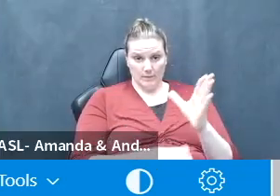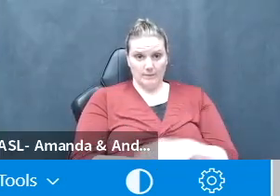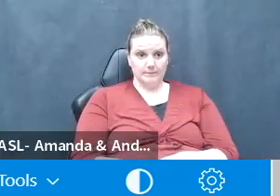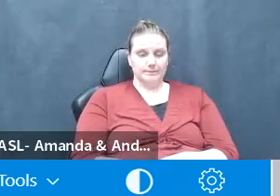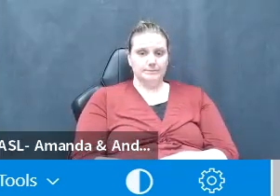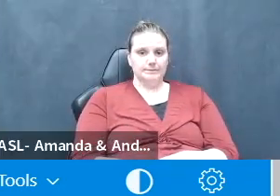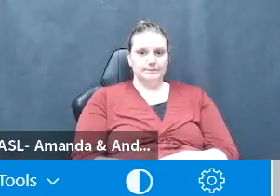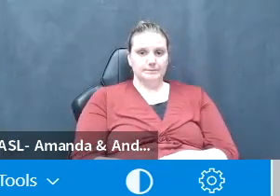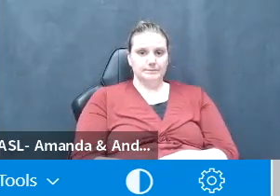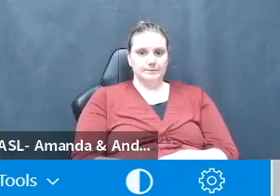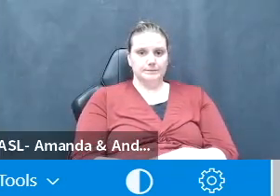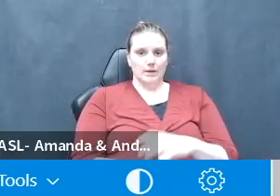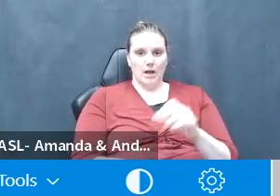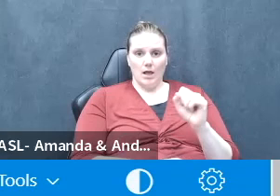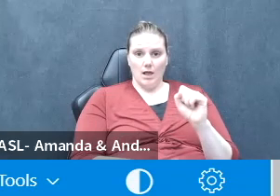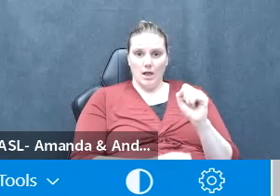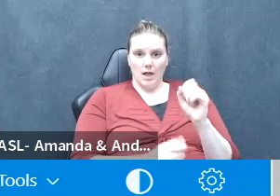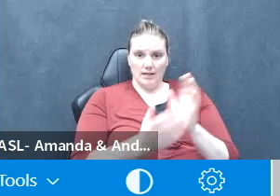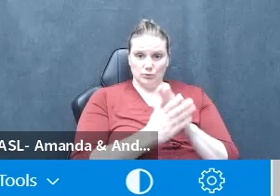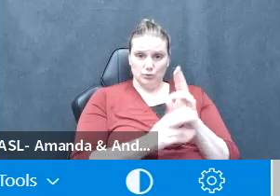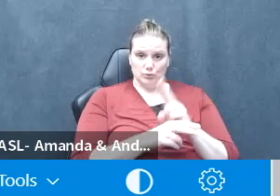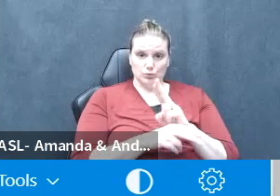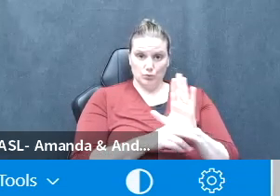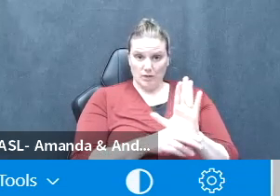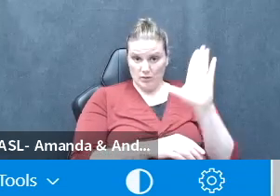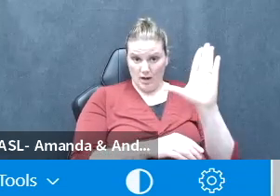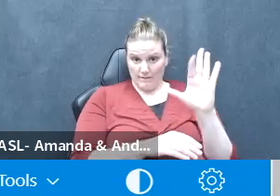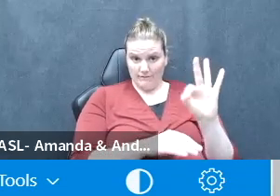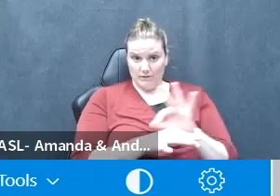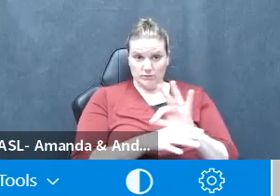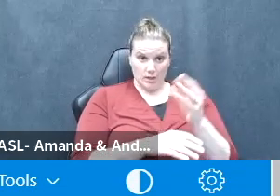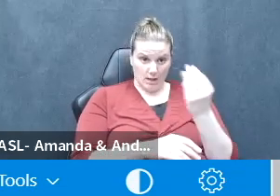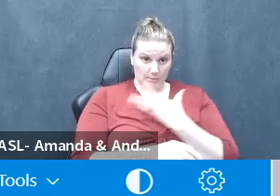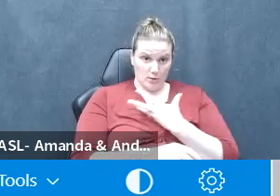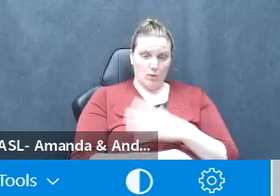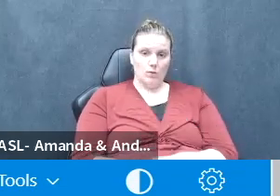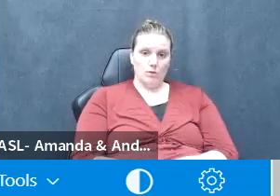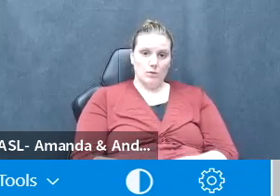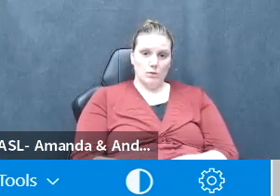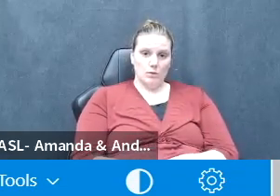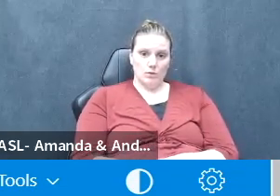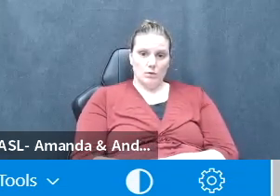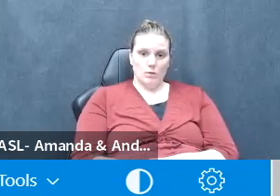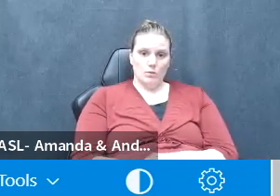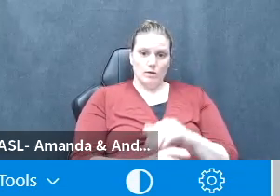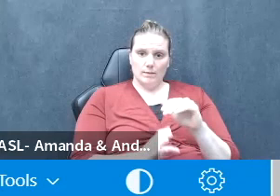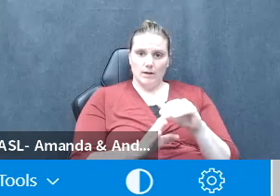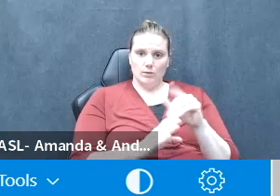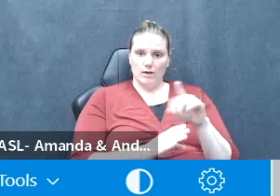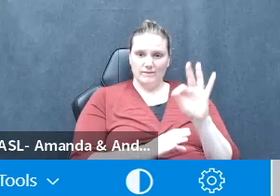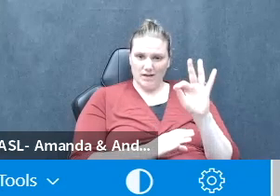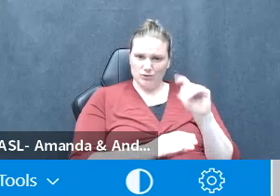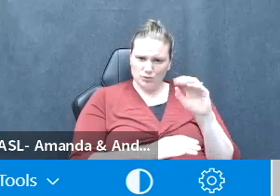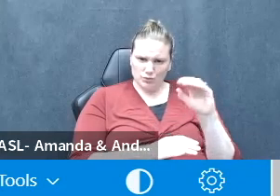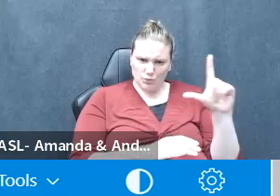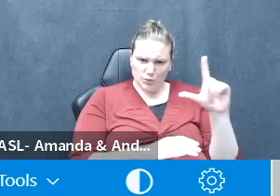today. I'll ask you just to use the raise your hand function to let me know. And the reminder of where to find that in the